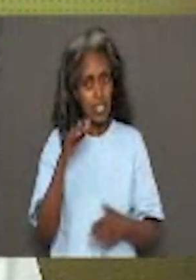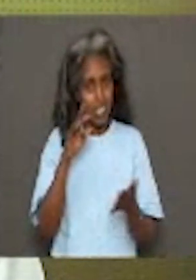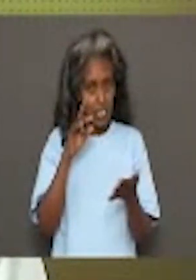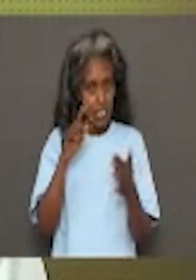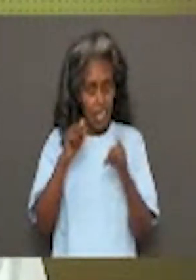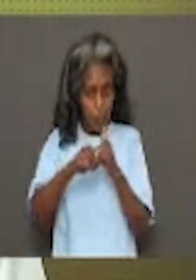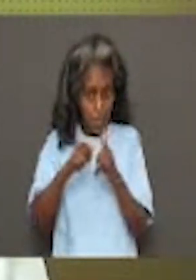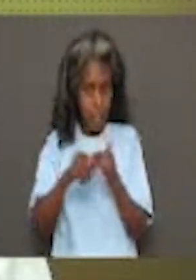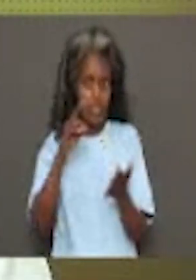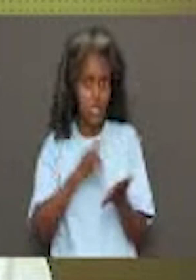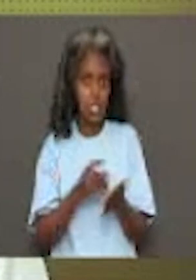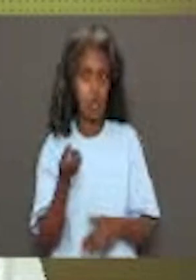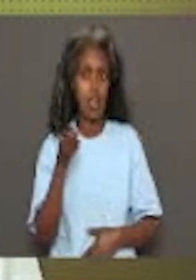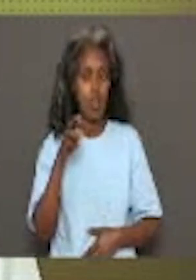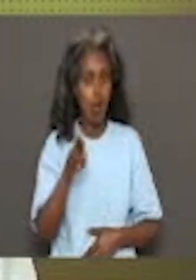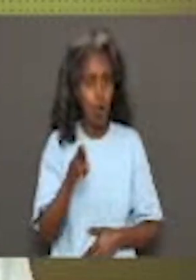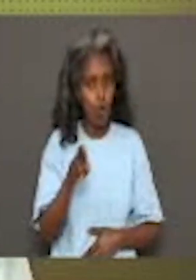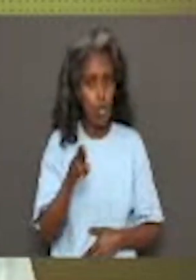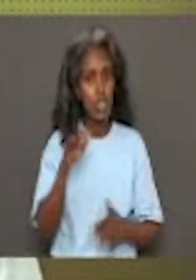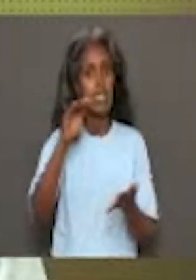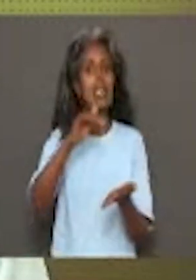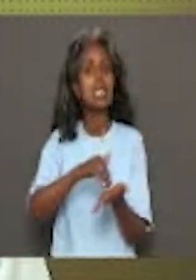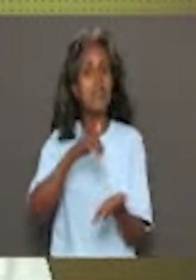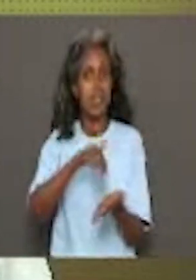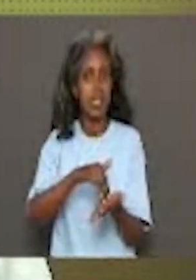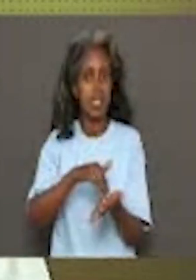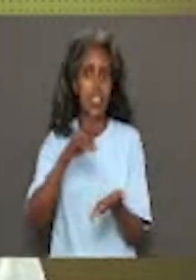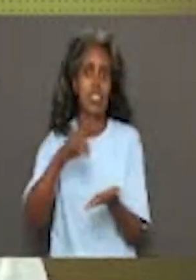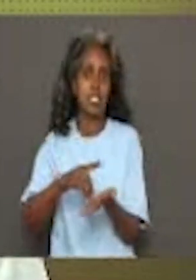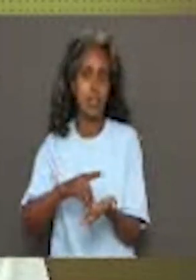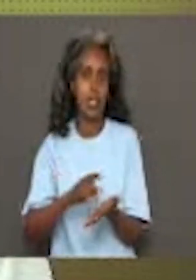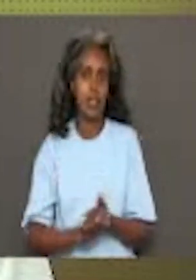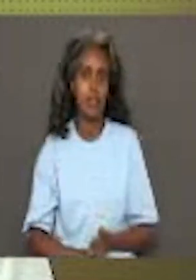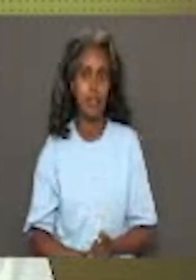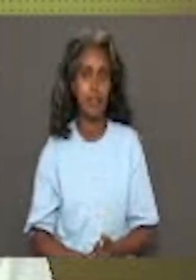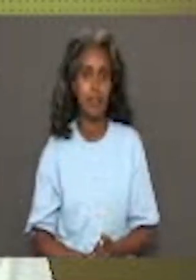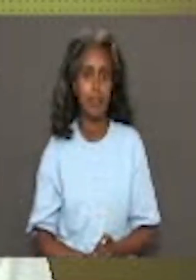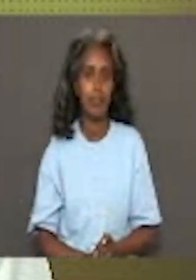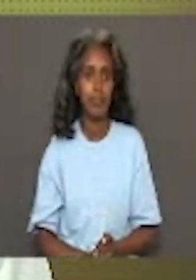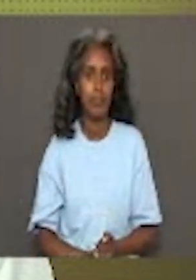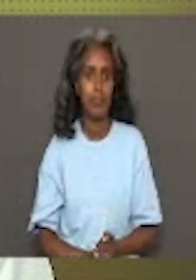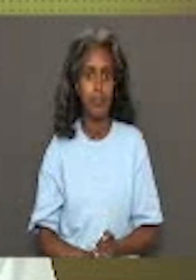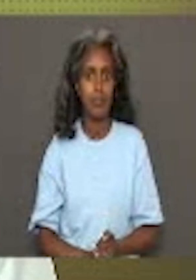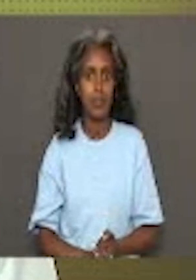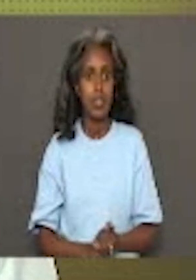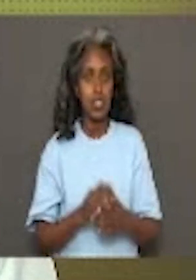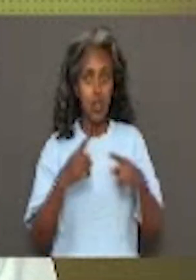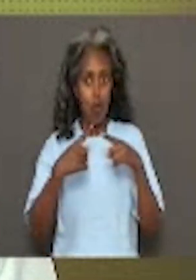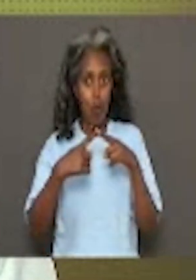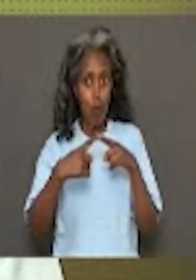as either a terminating decimal or a repeating